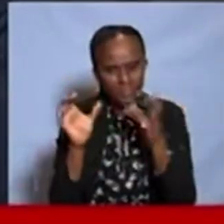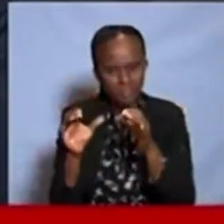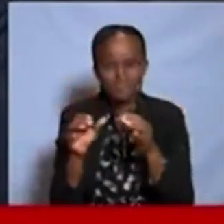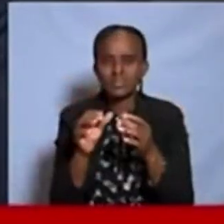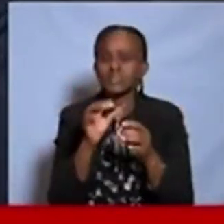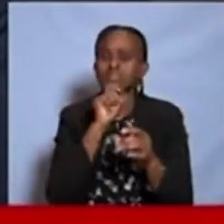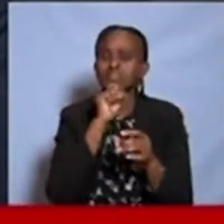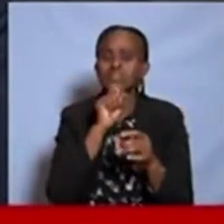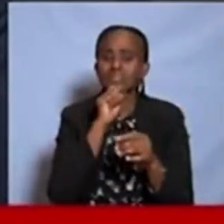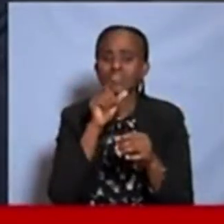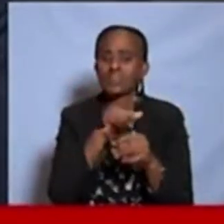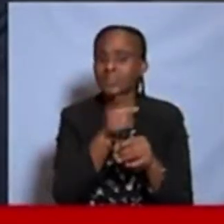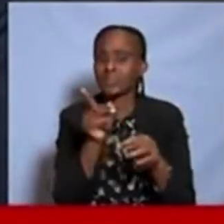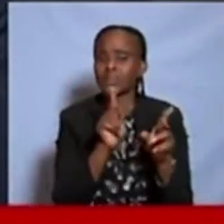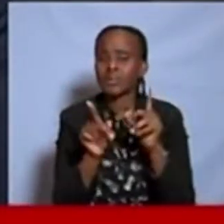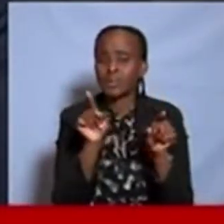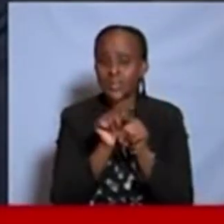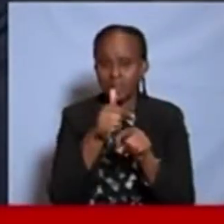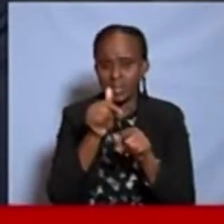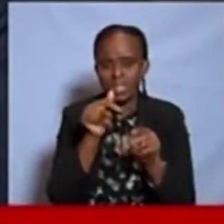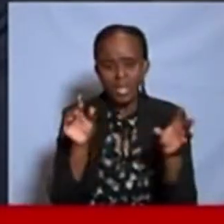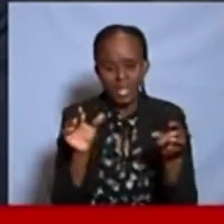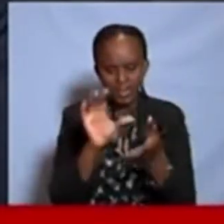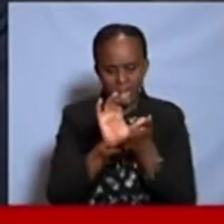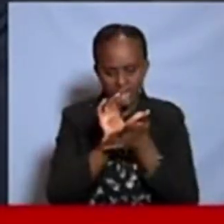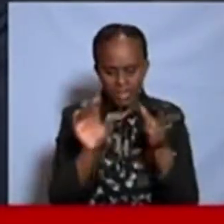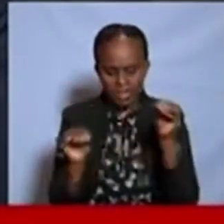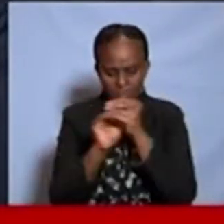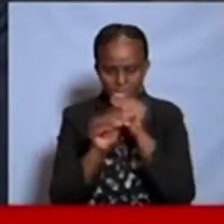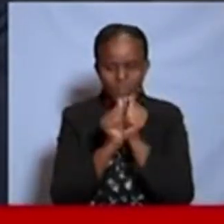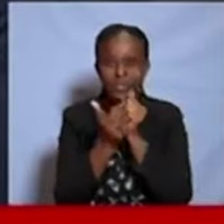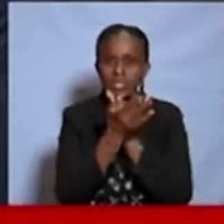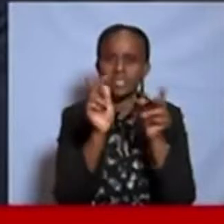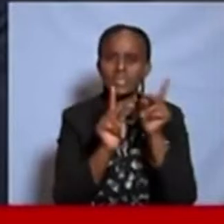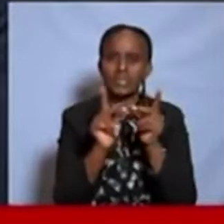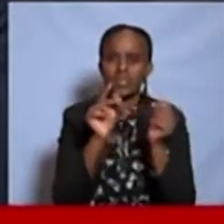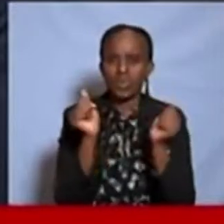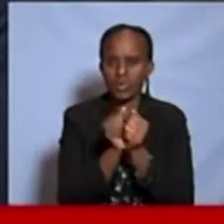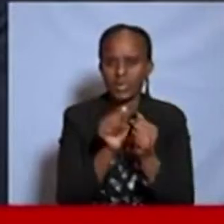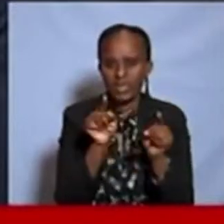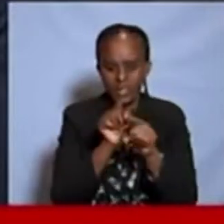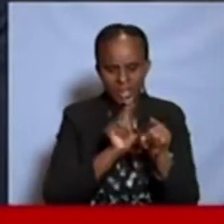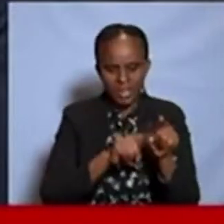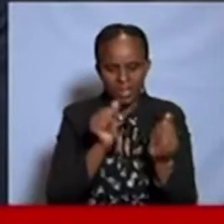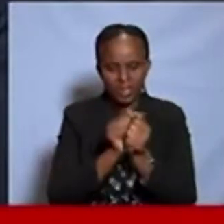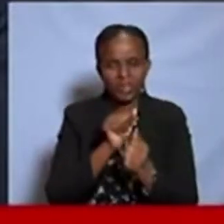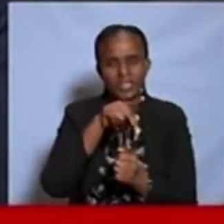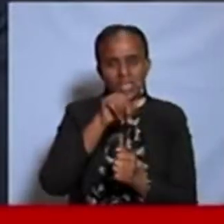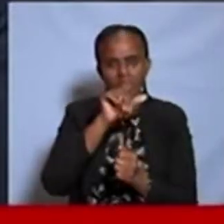people, that they were even doing debt swap with these people, even on plots.